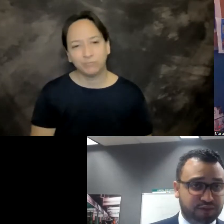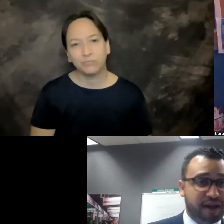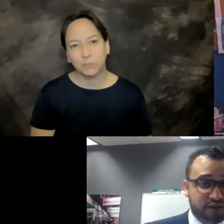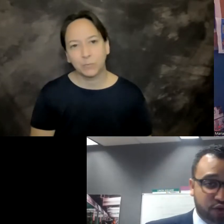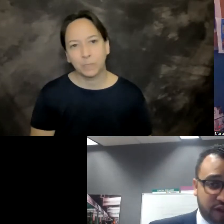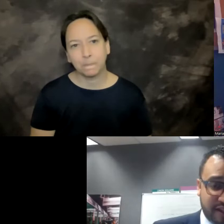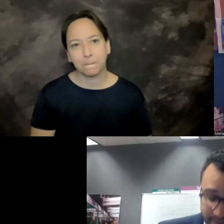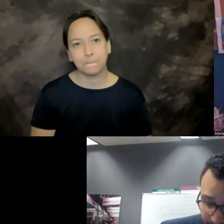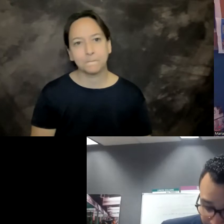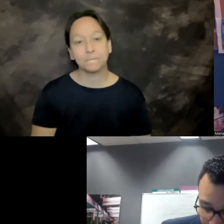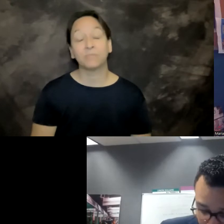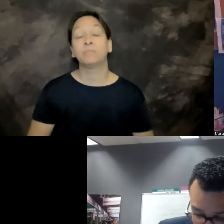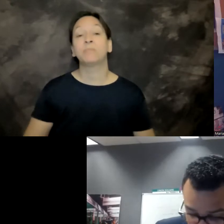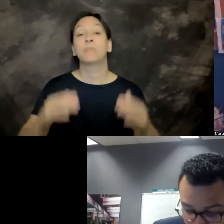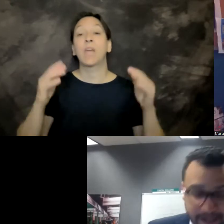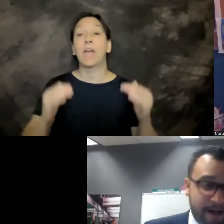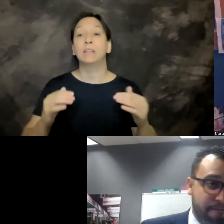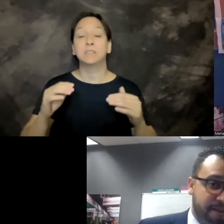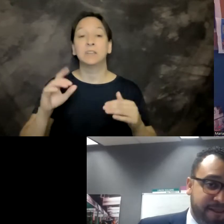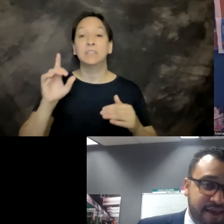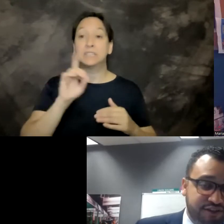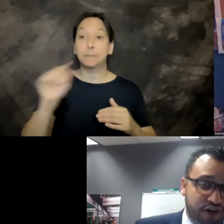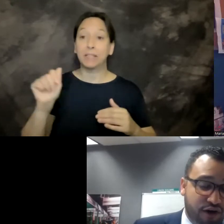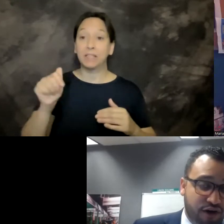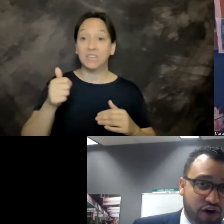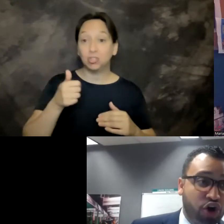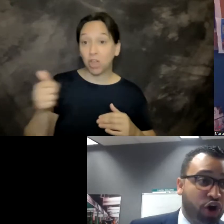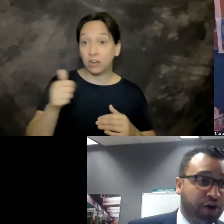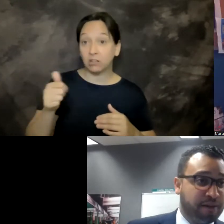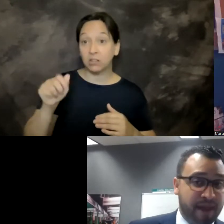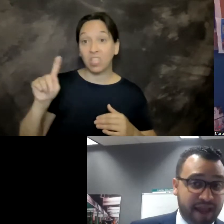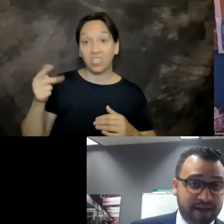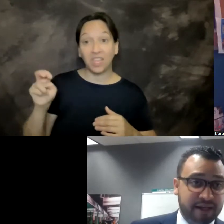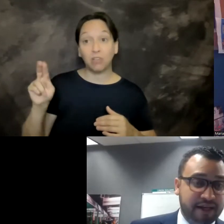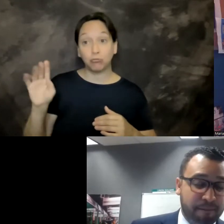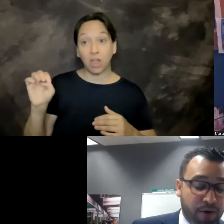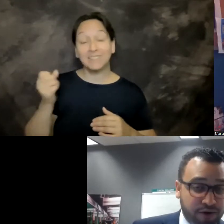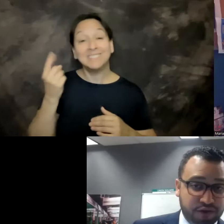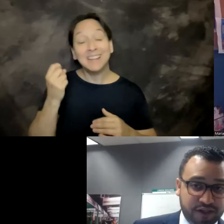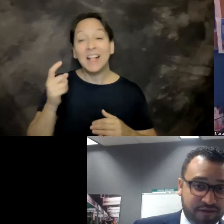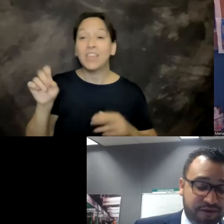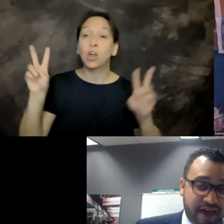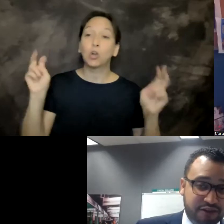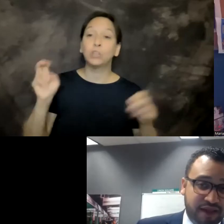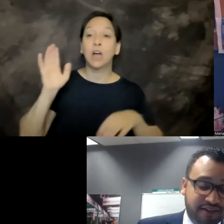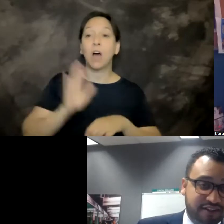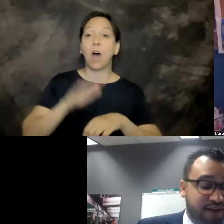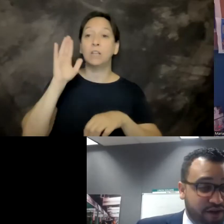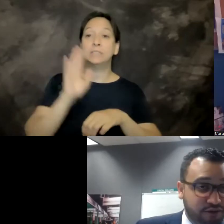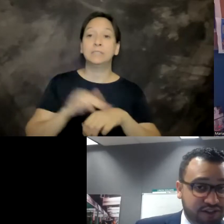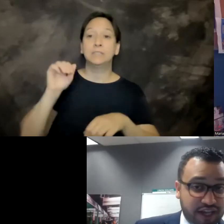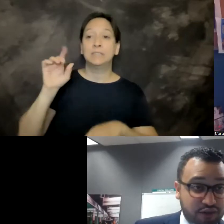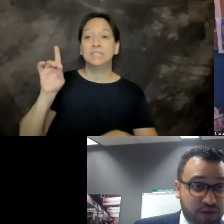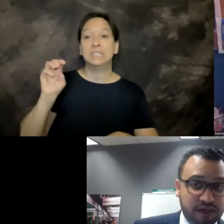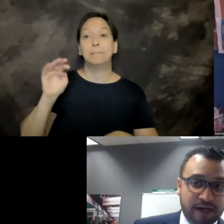With respect to the disability shuttles, these are on demand. And part of the reason for that is because it's